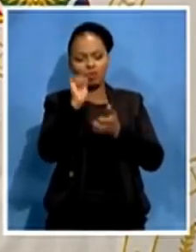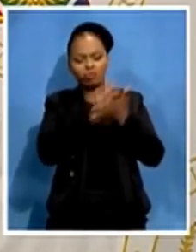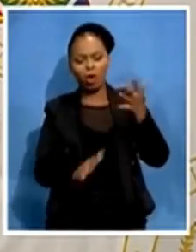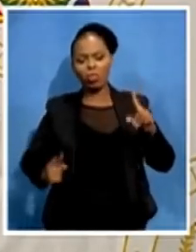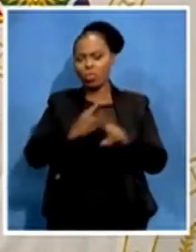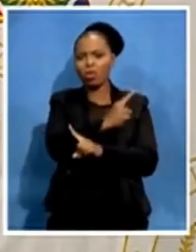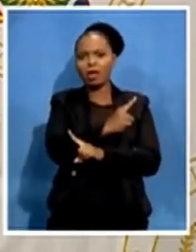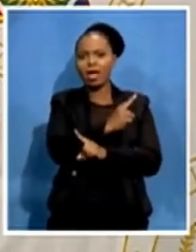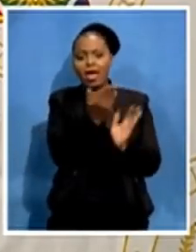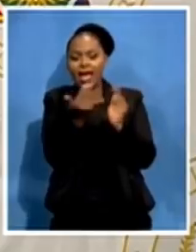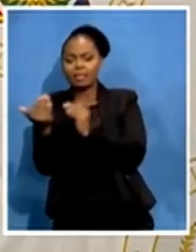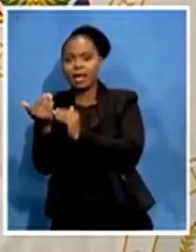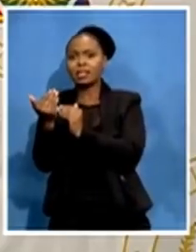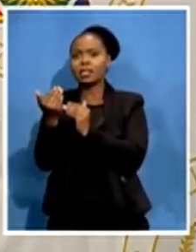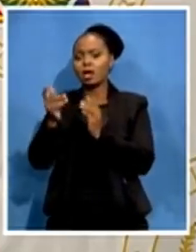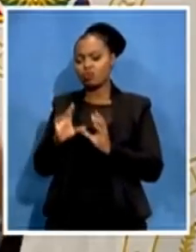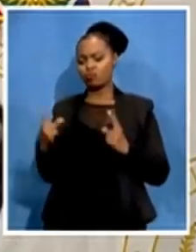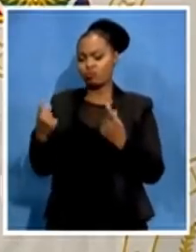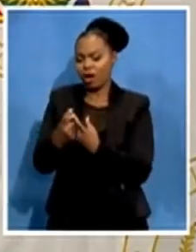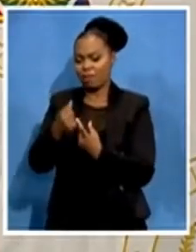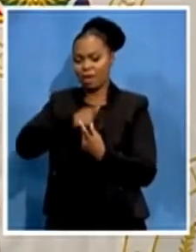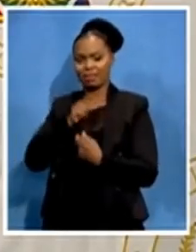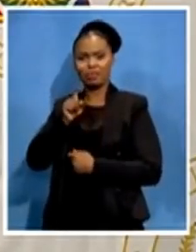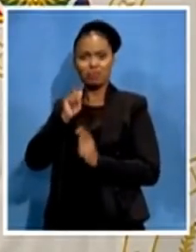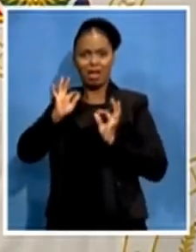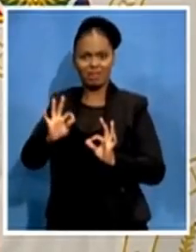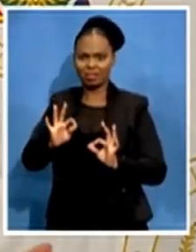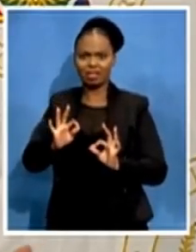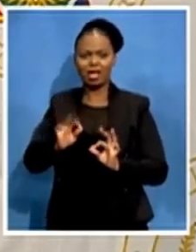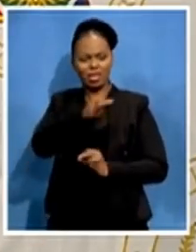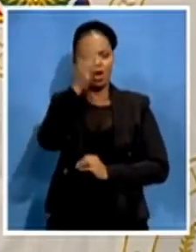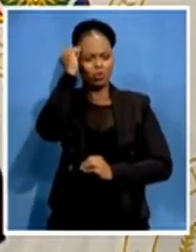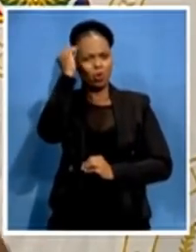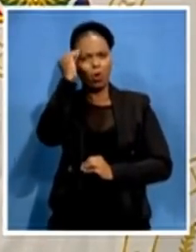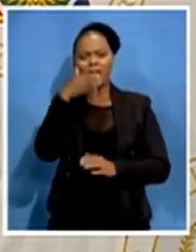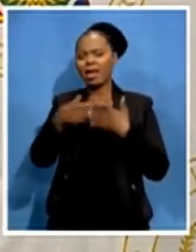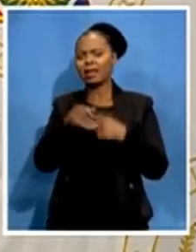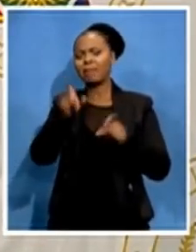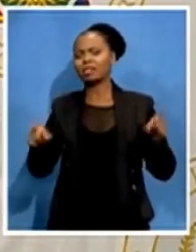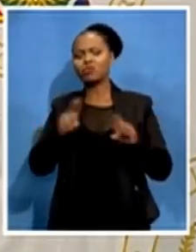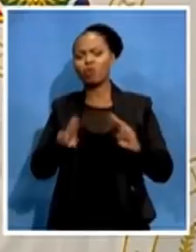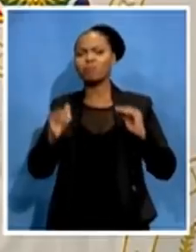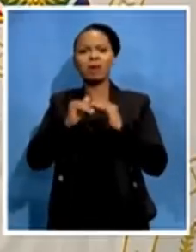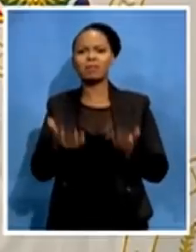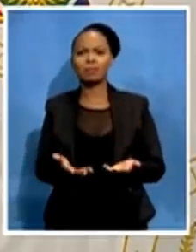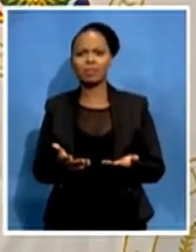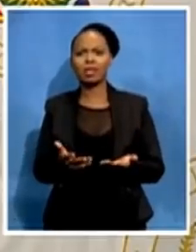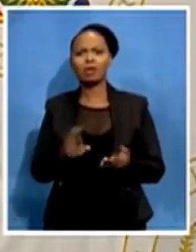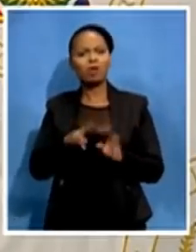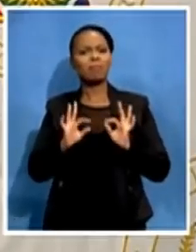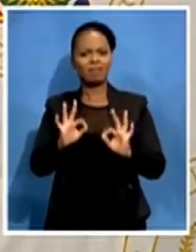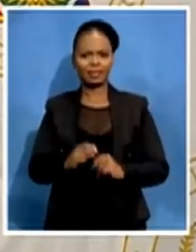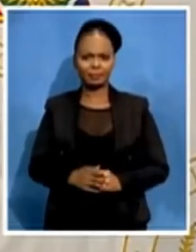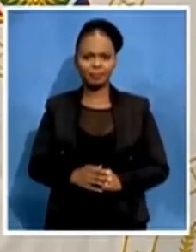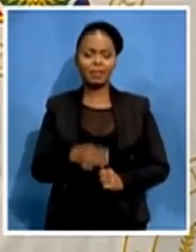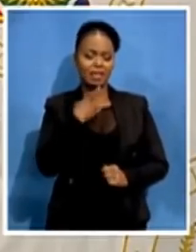not. So it's inevitable that people will lodge complaints against the judiciary. I'll give you an example. There is a person who